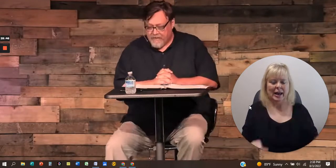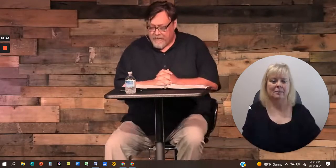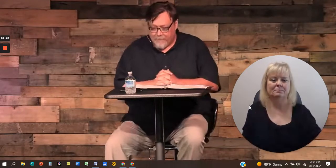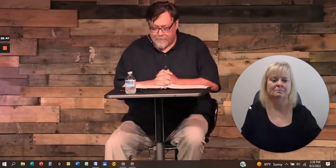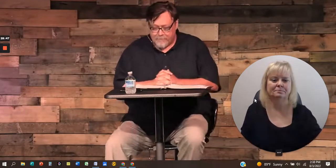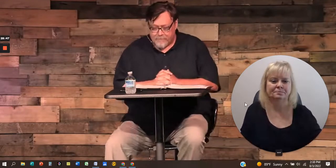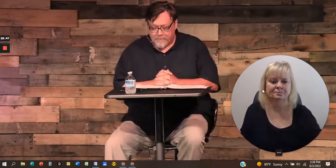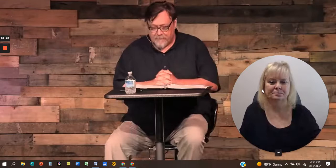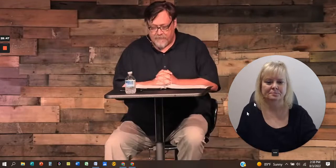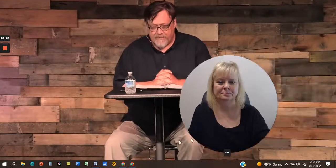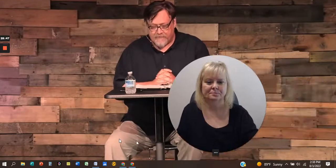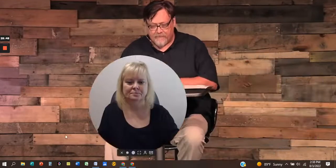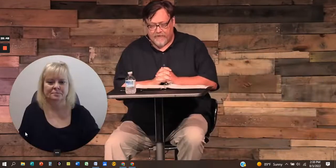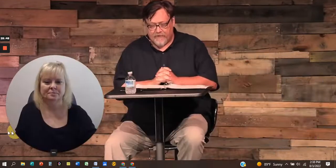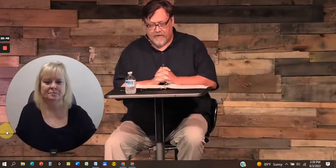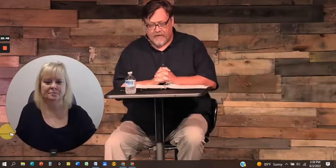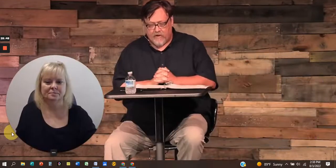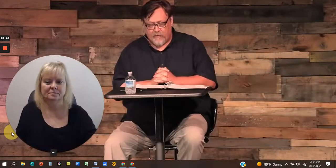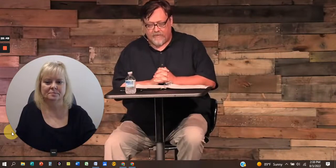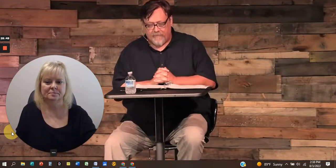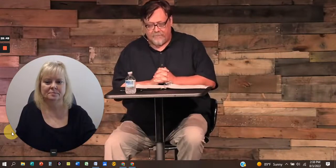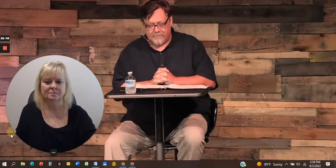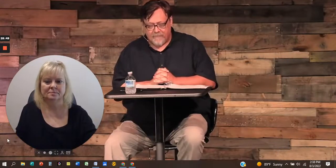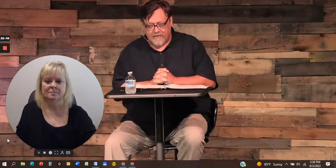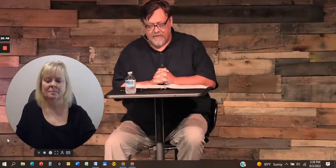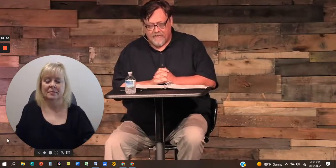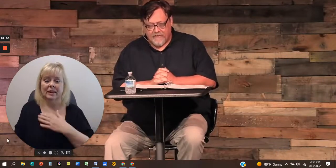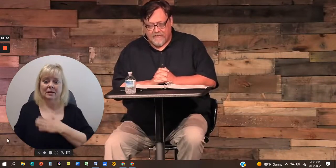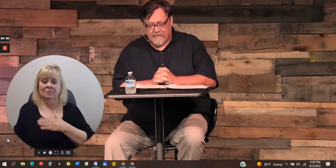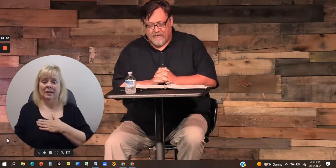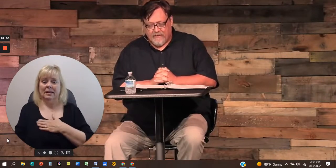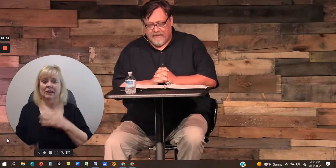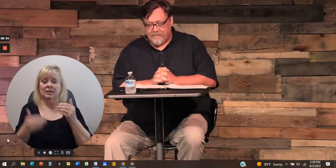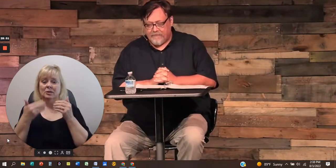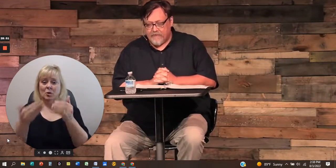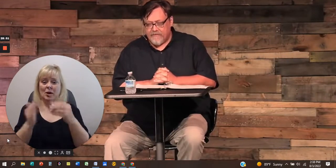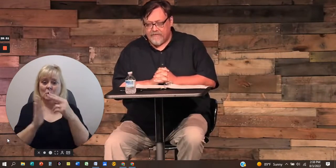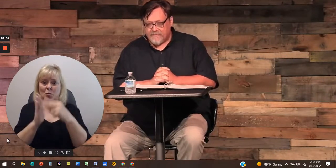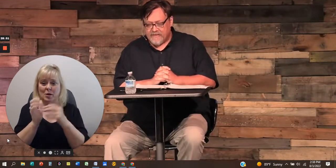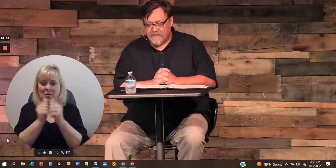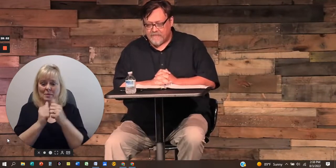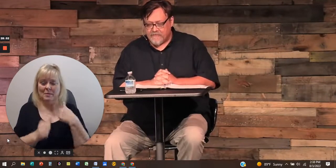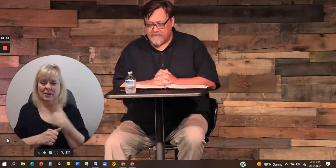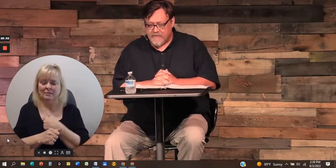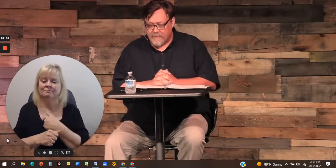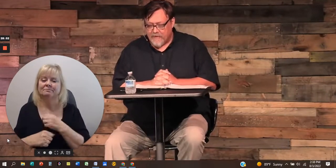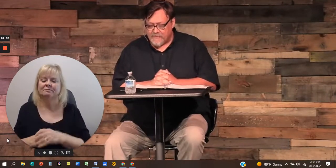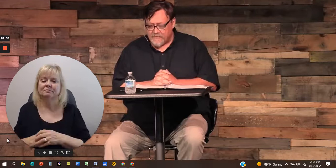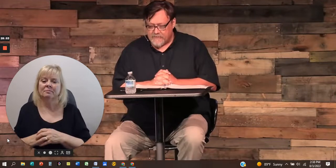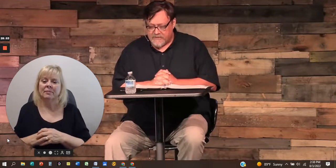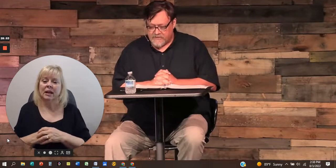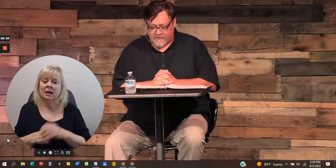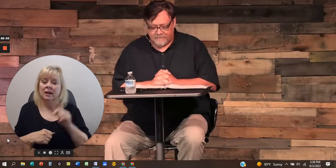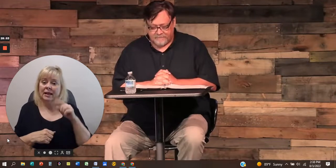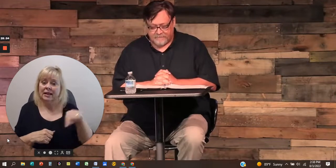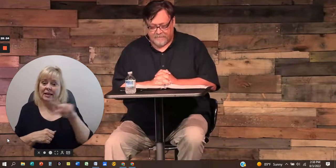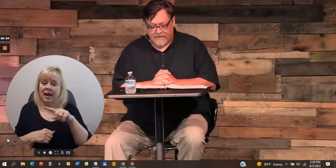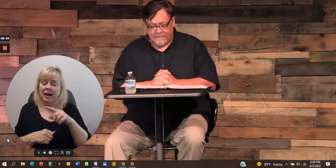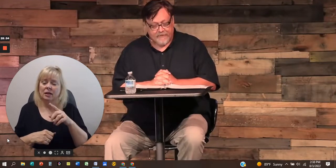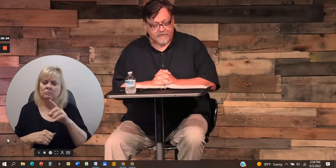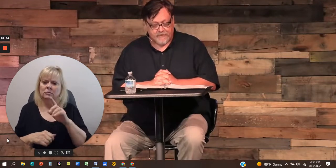So please feel free to read along with me. "They devoted themselves to the apostles' teaching and